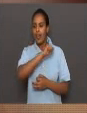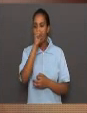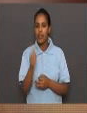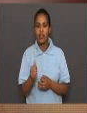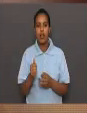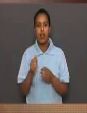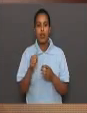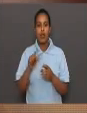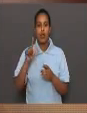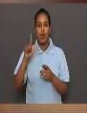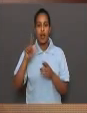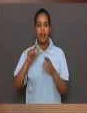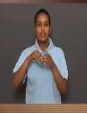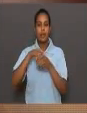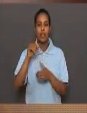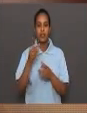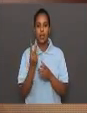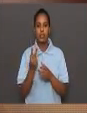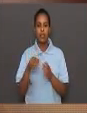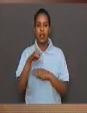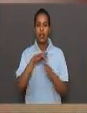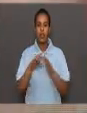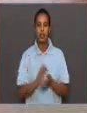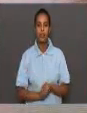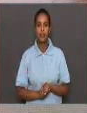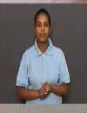any localized pair of electrons.